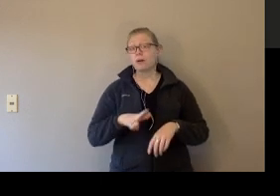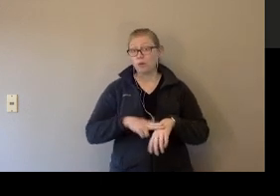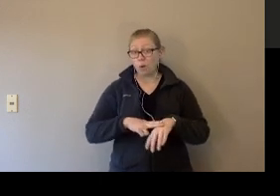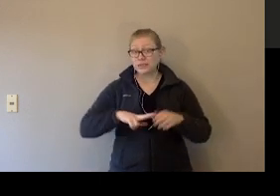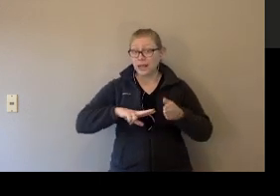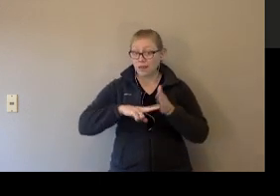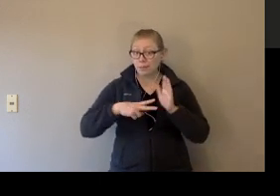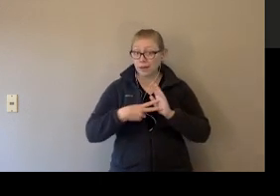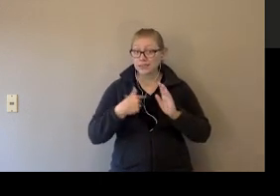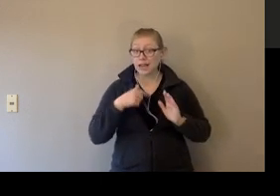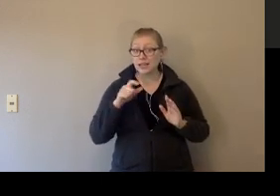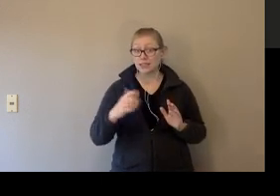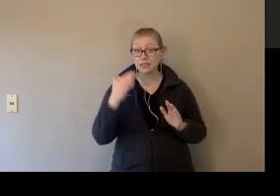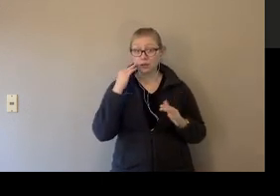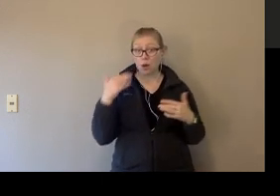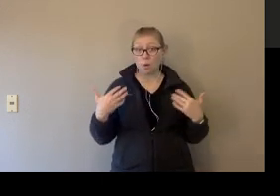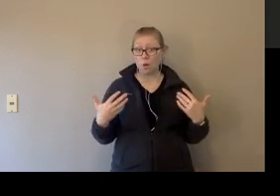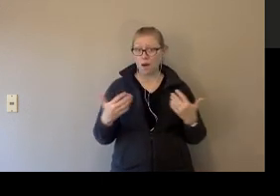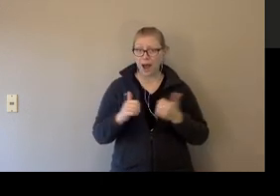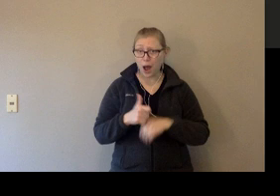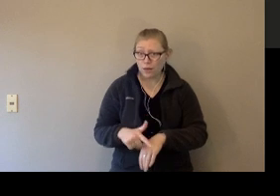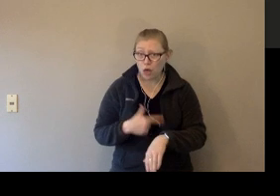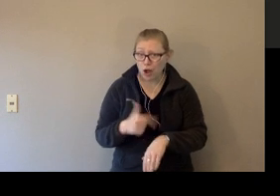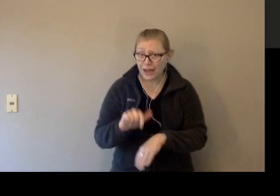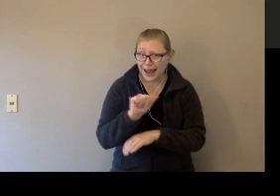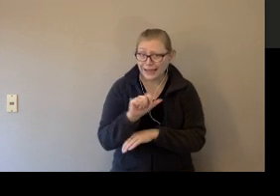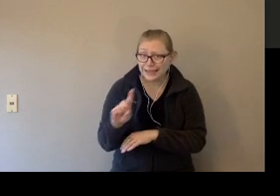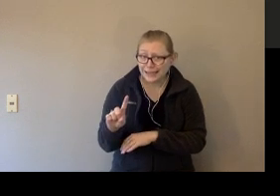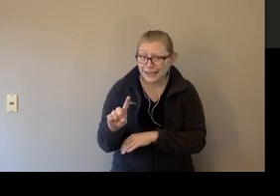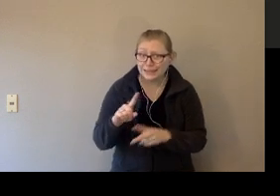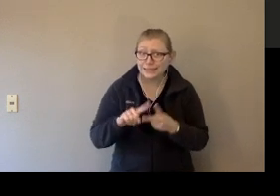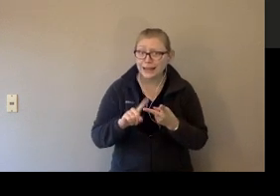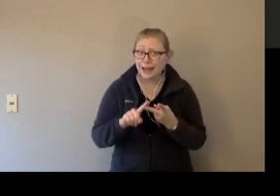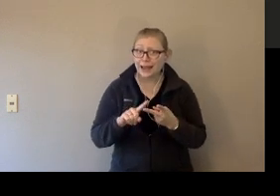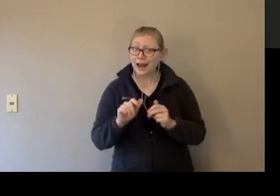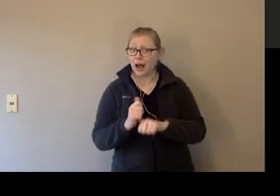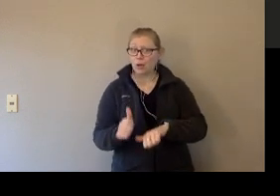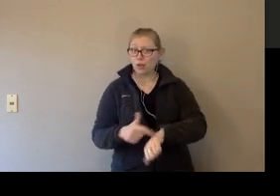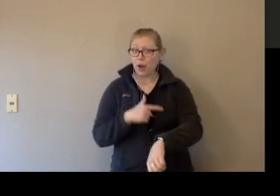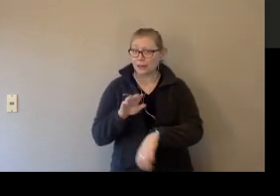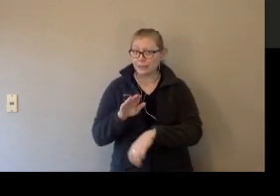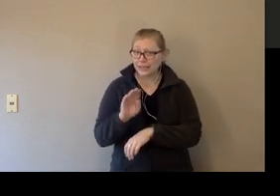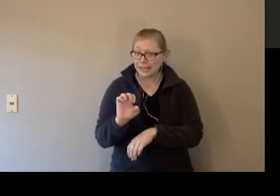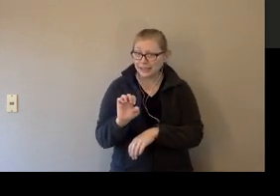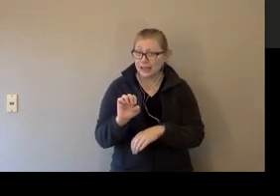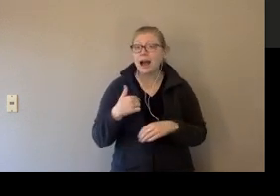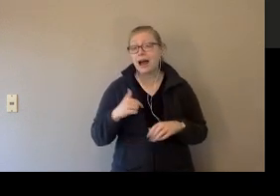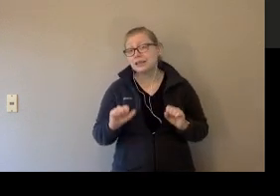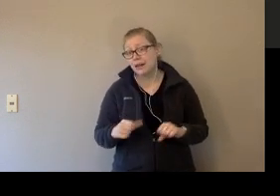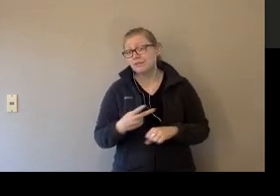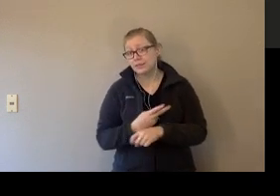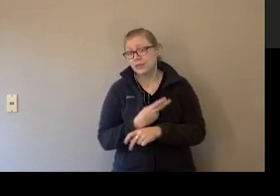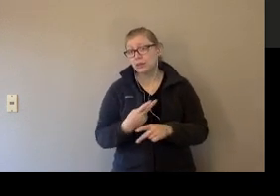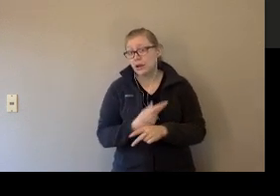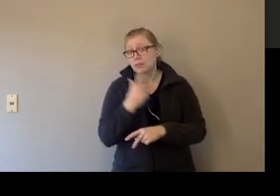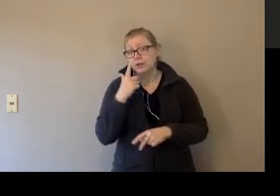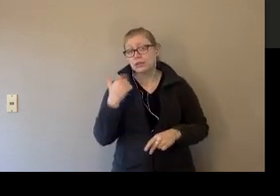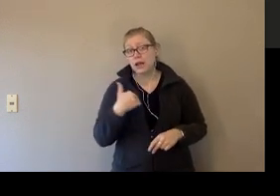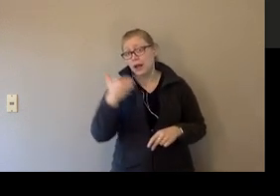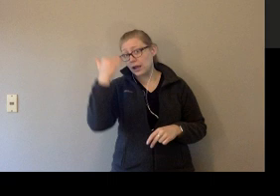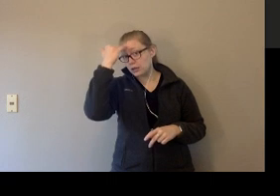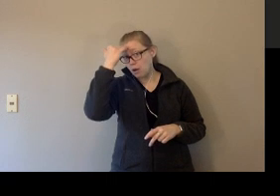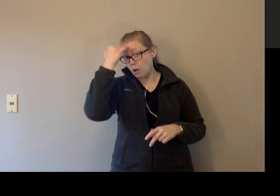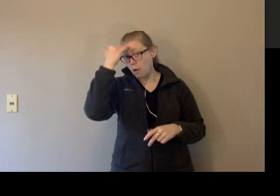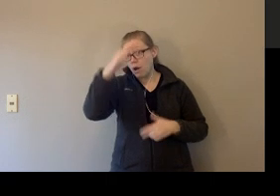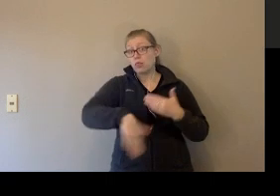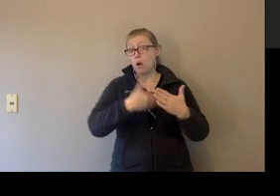know what AD is and what BE is. And I can figure that out because I know over